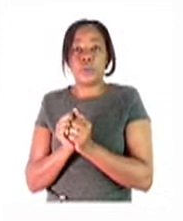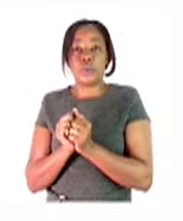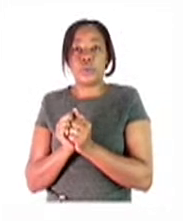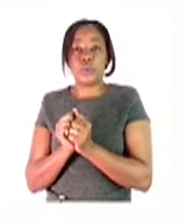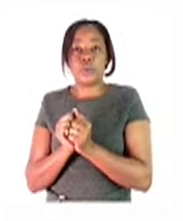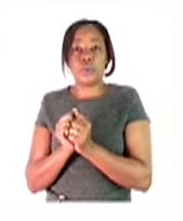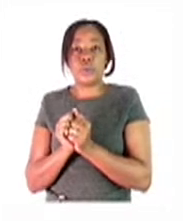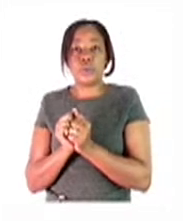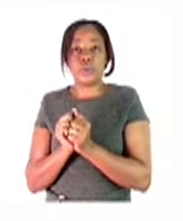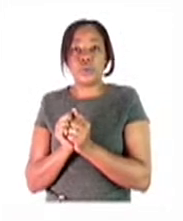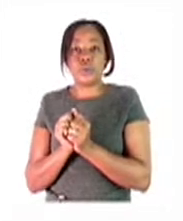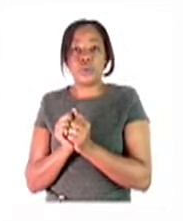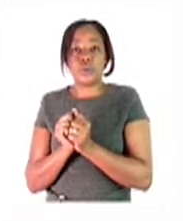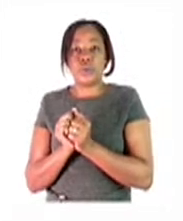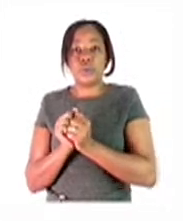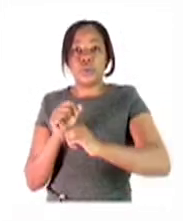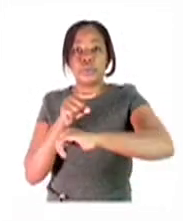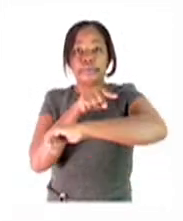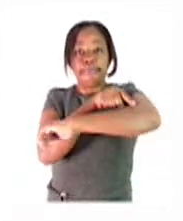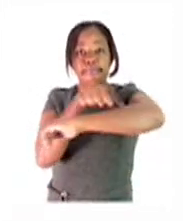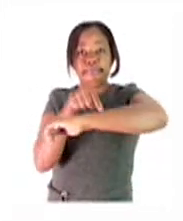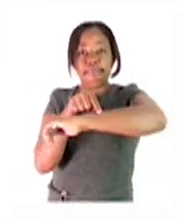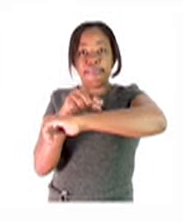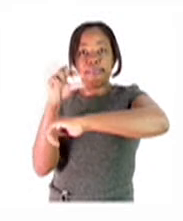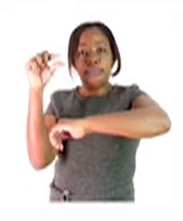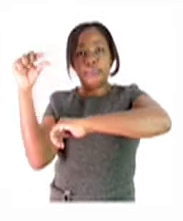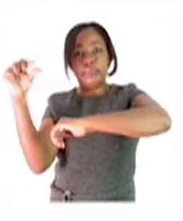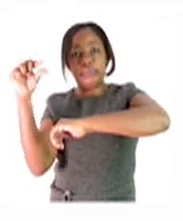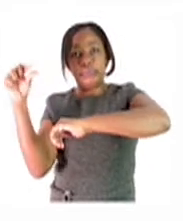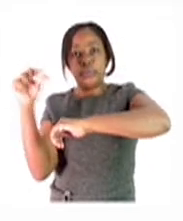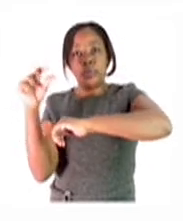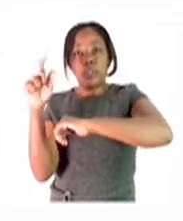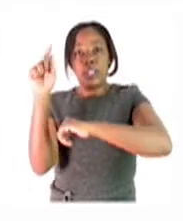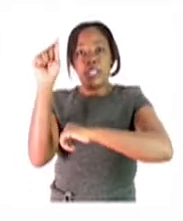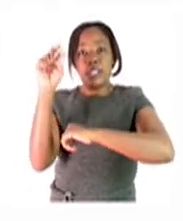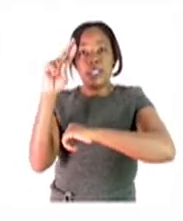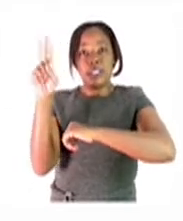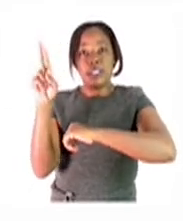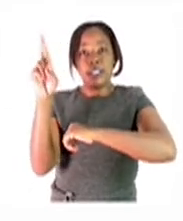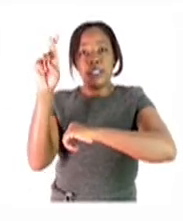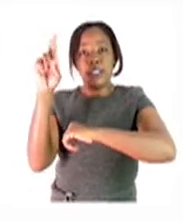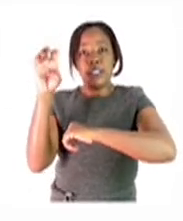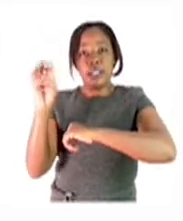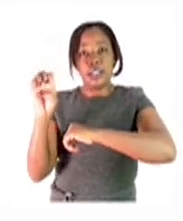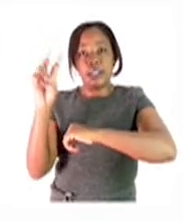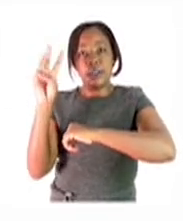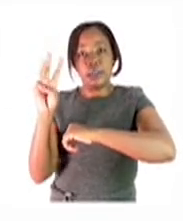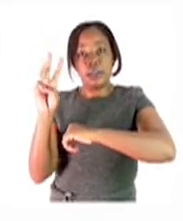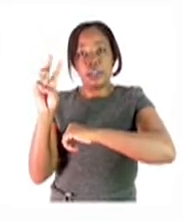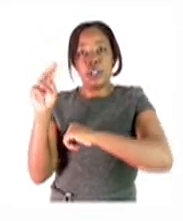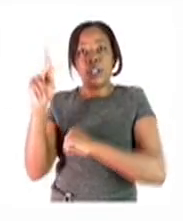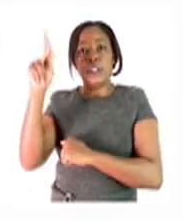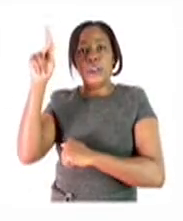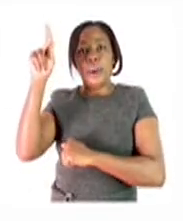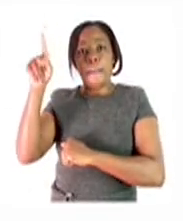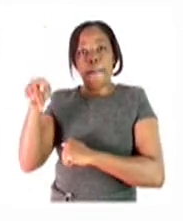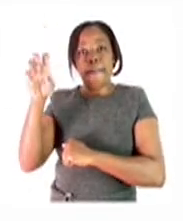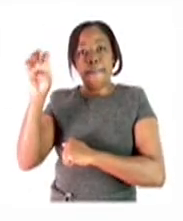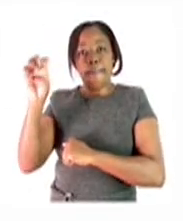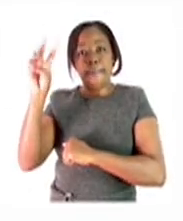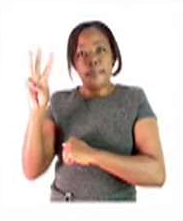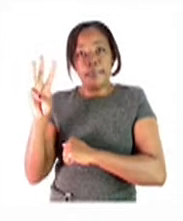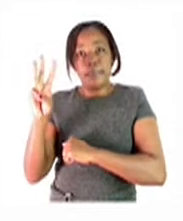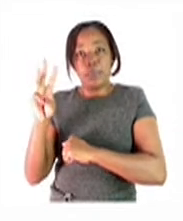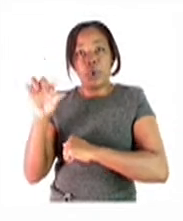will fit in the line there. My brother the ball to me. We always throw the balls to each other.